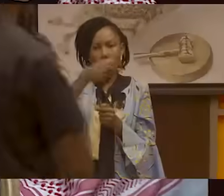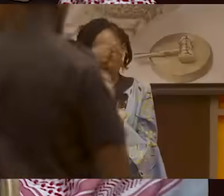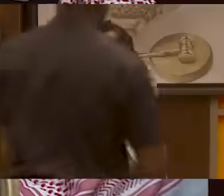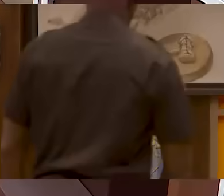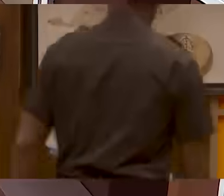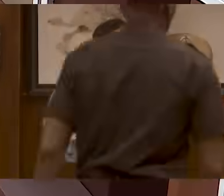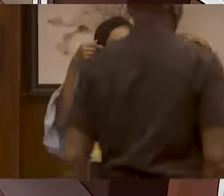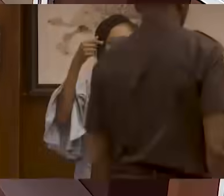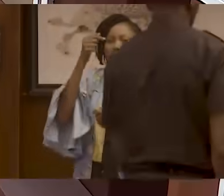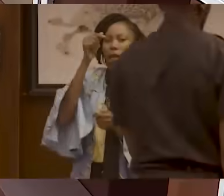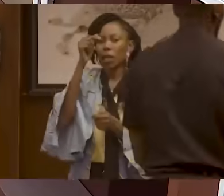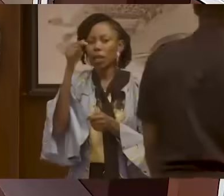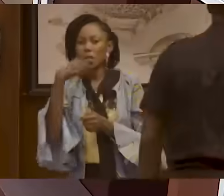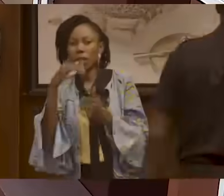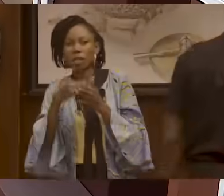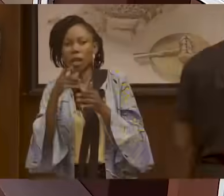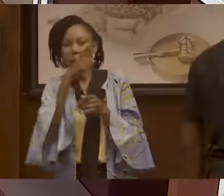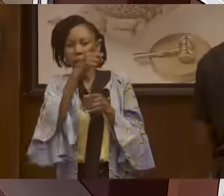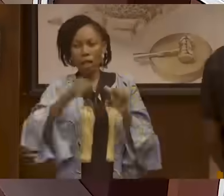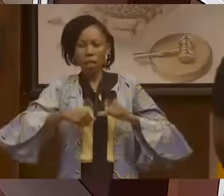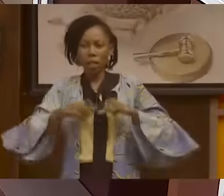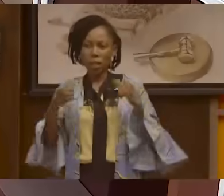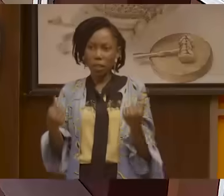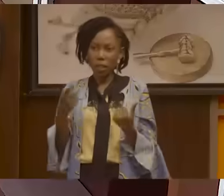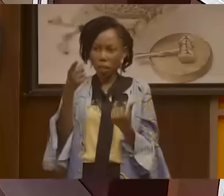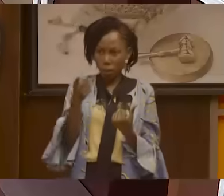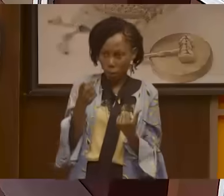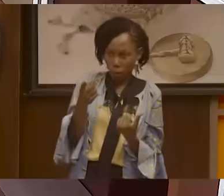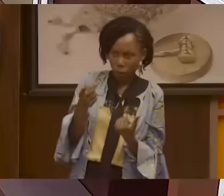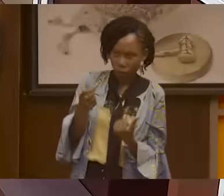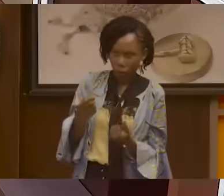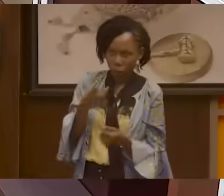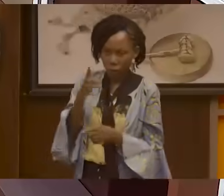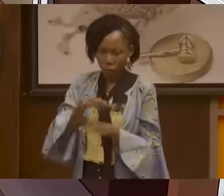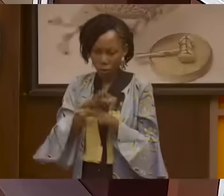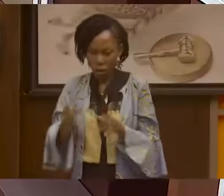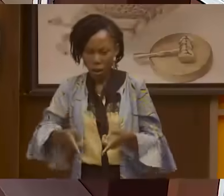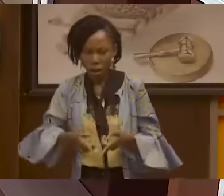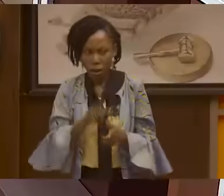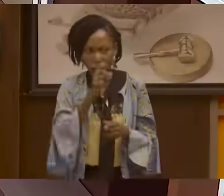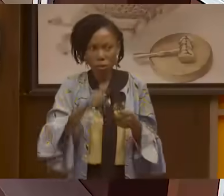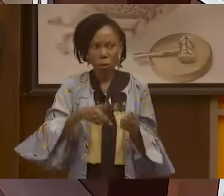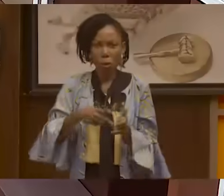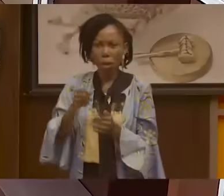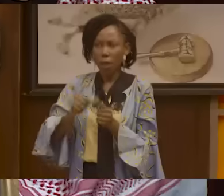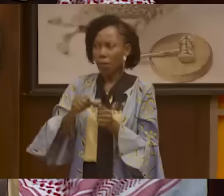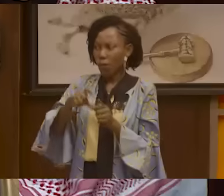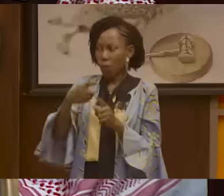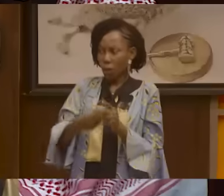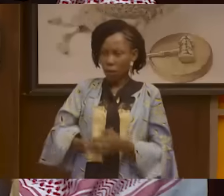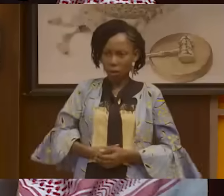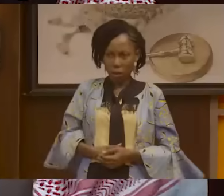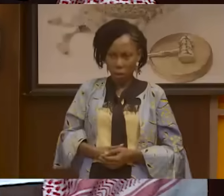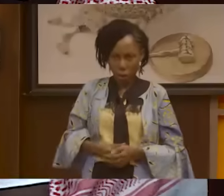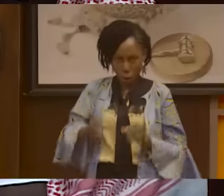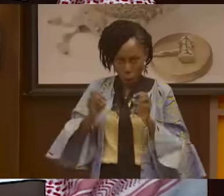He brought the complaint that I denied you of seeing the kids. I never allowed you paid monthly allowances and some other things. Okay, they